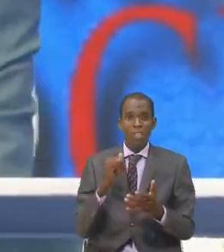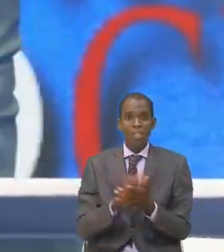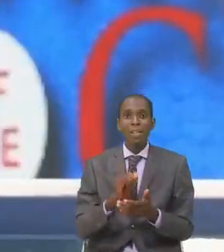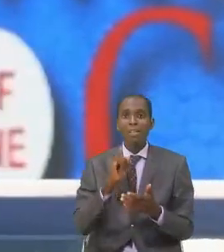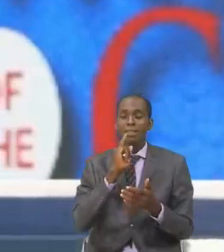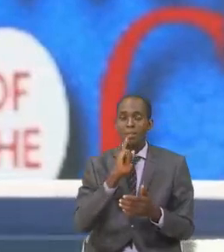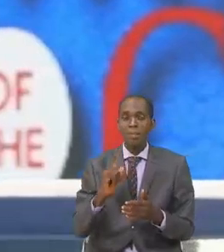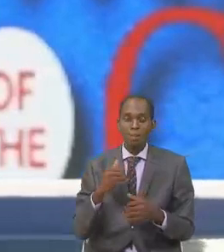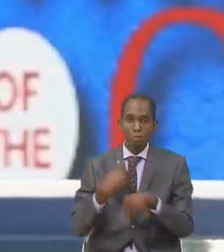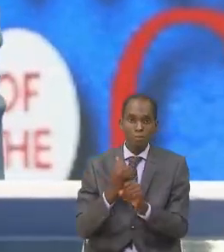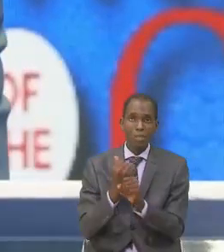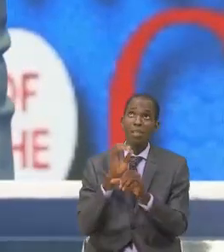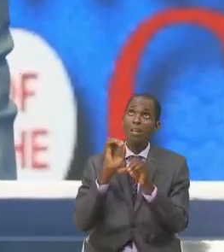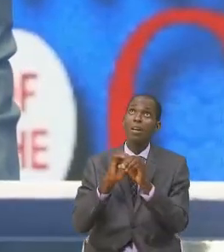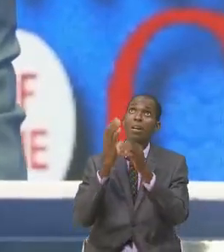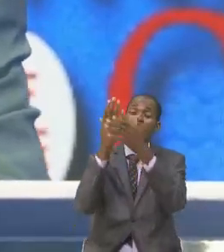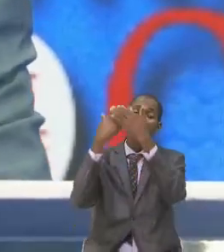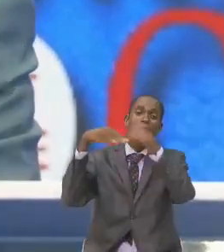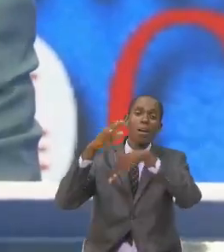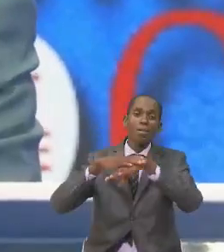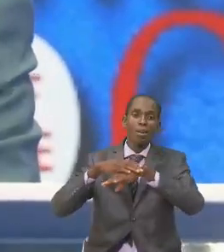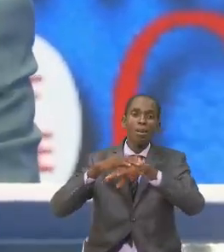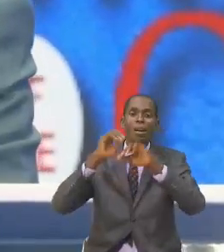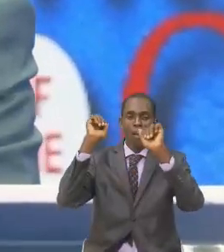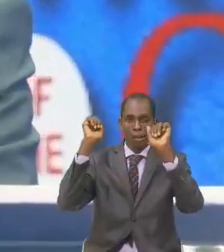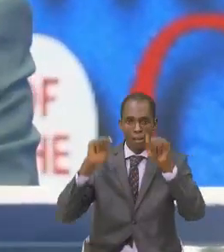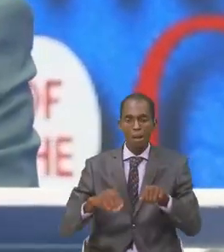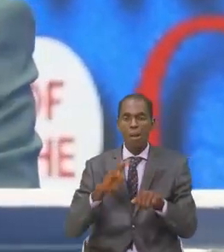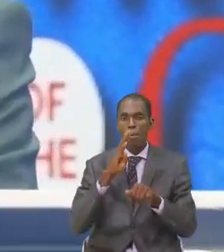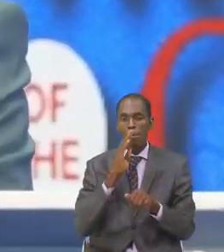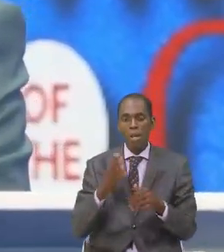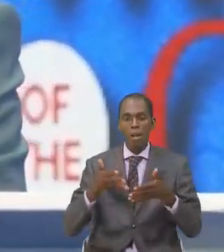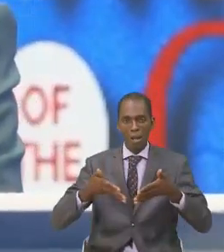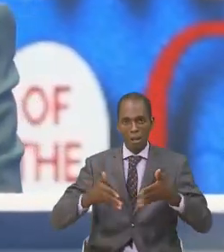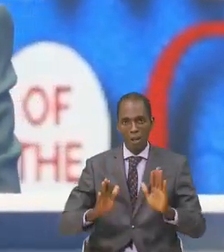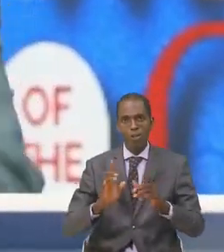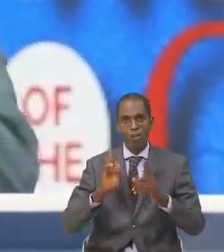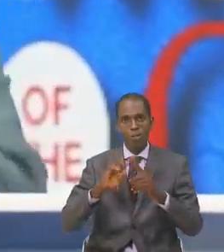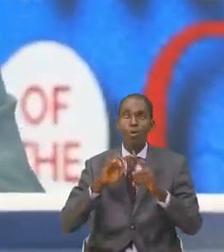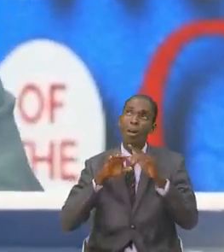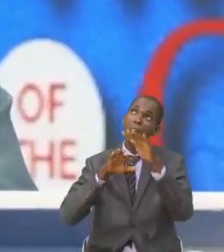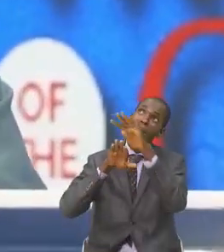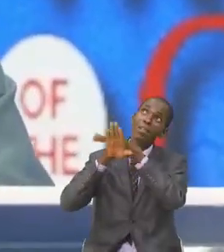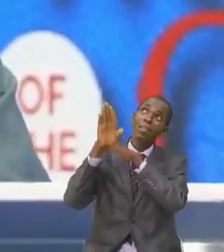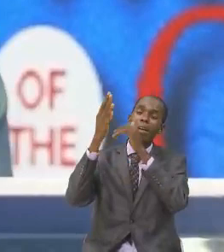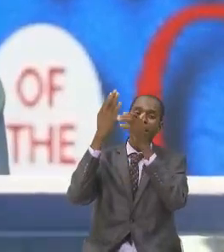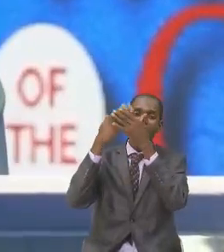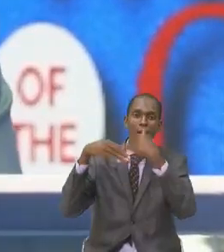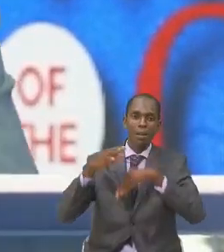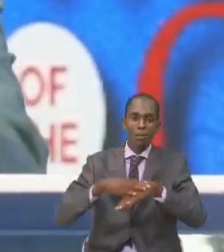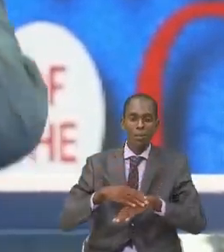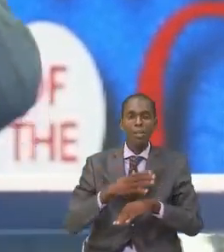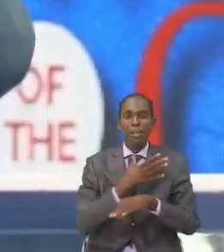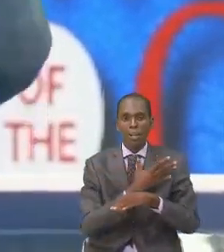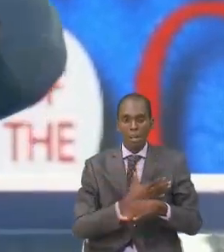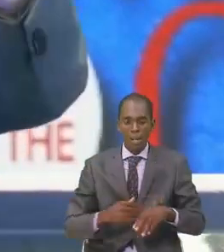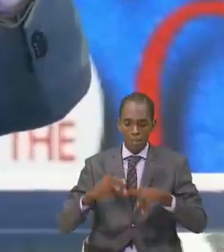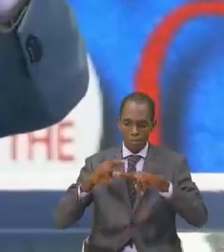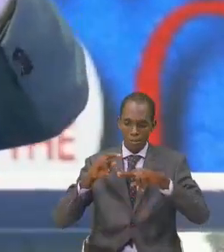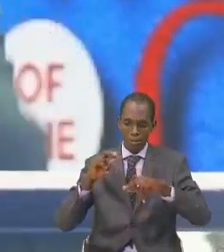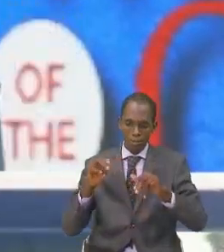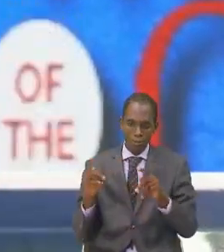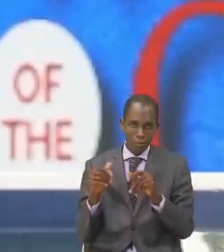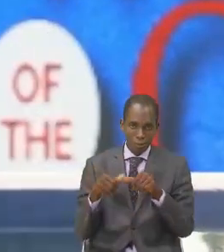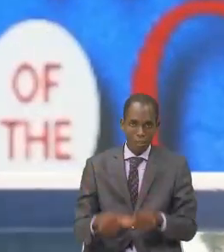only that garment that is sewn in heaven can be allowed to get to